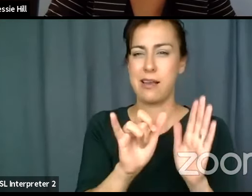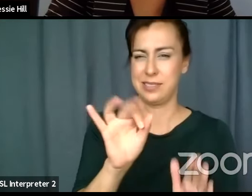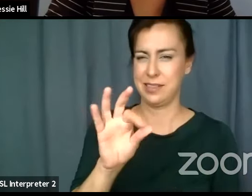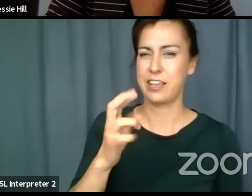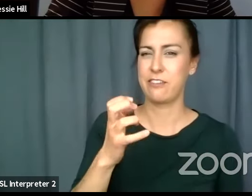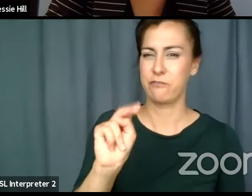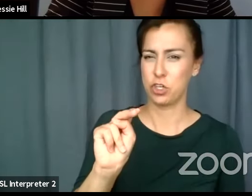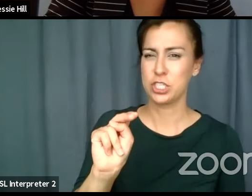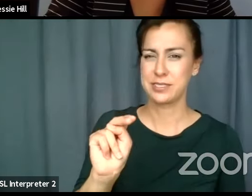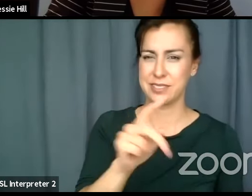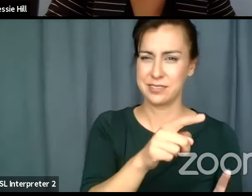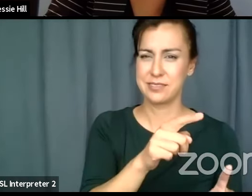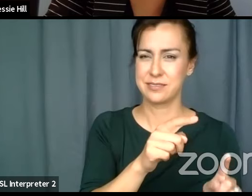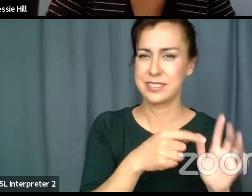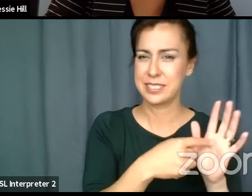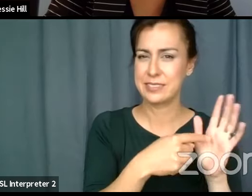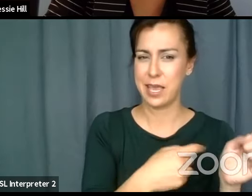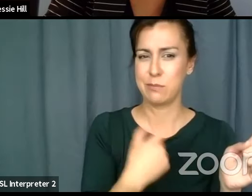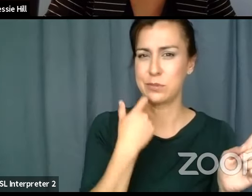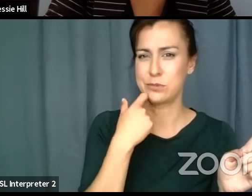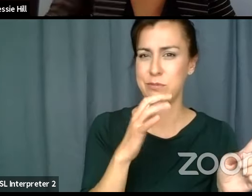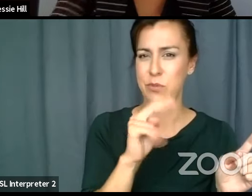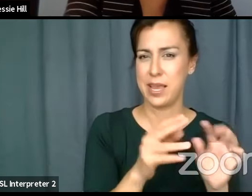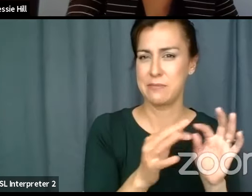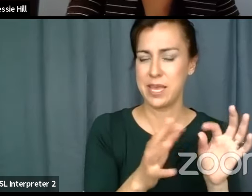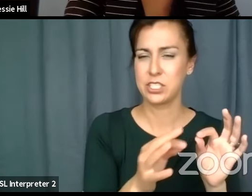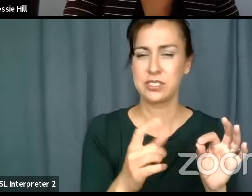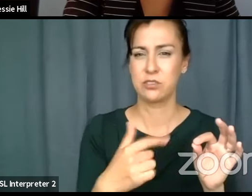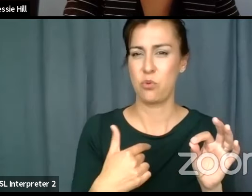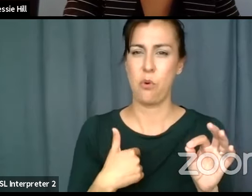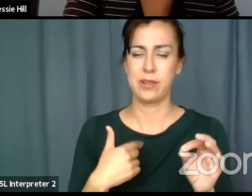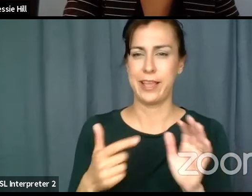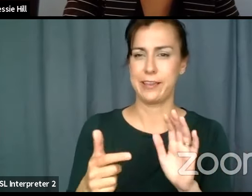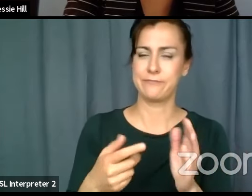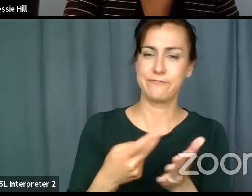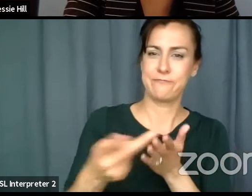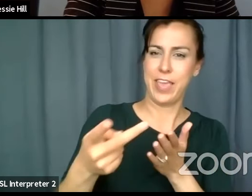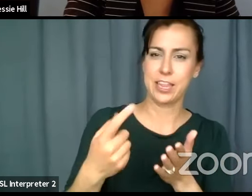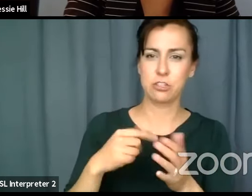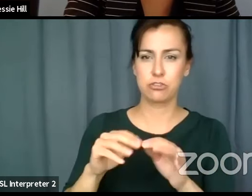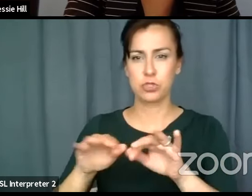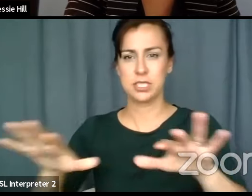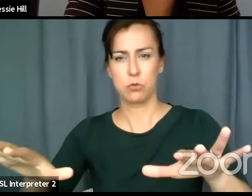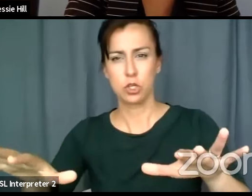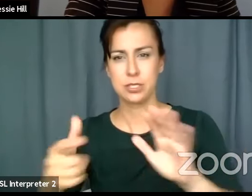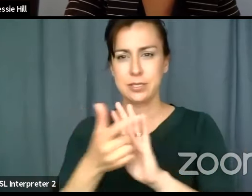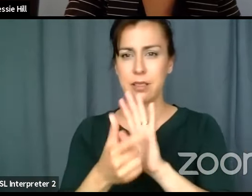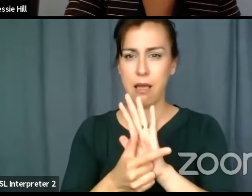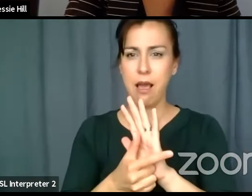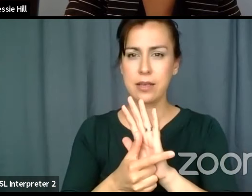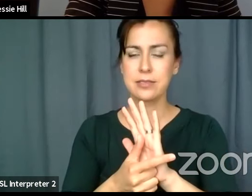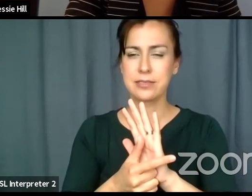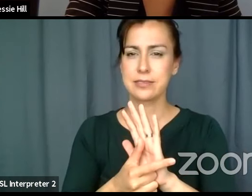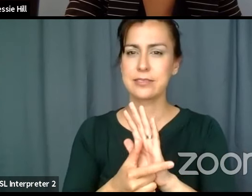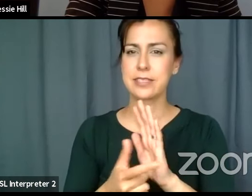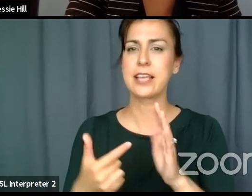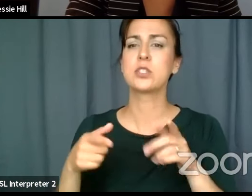like generic laws about disorderly conduct or failure to disperse, in a discretionary way to punish those